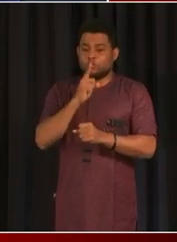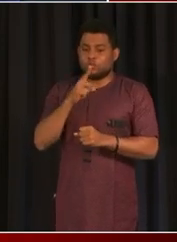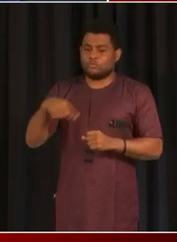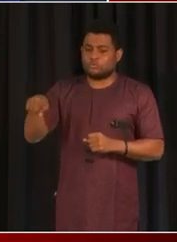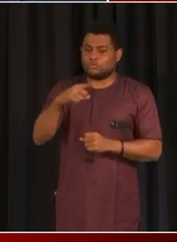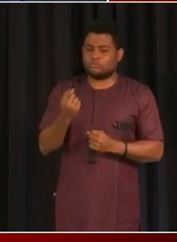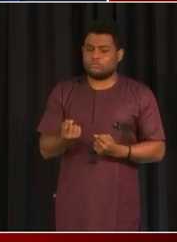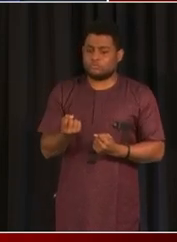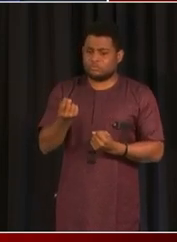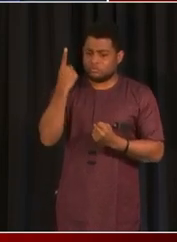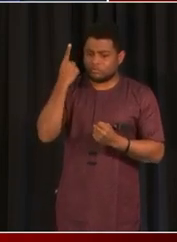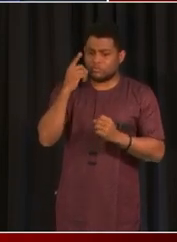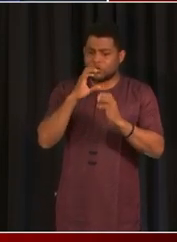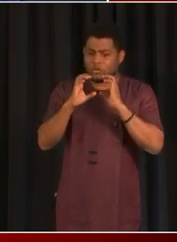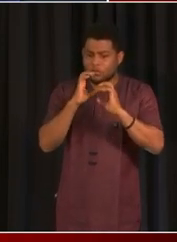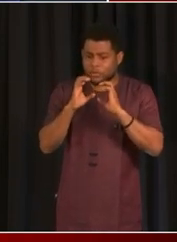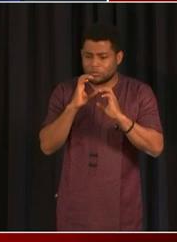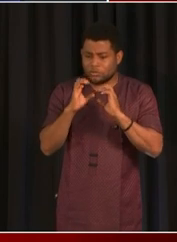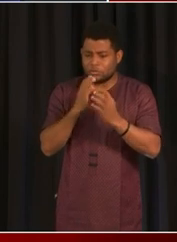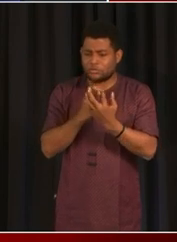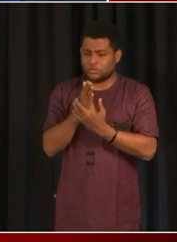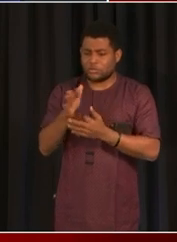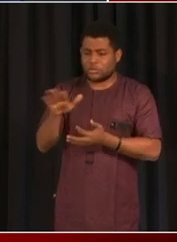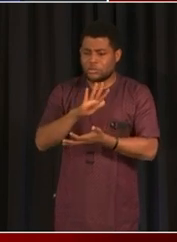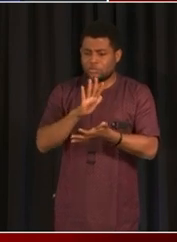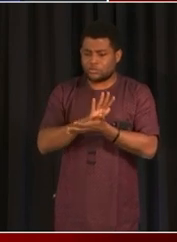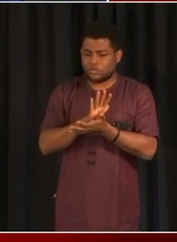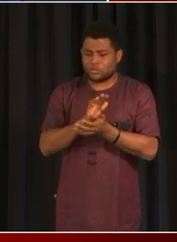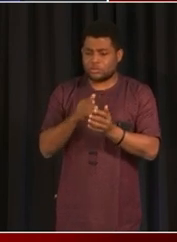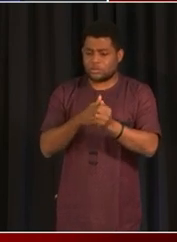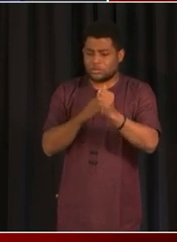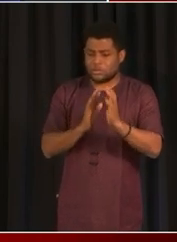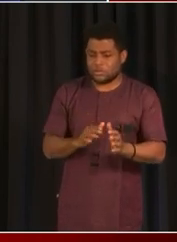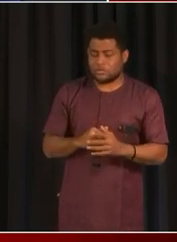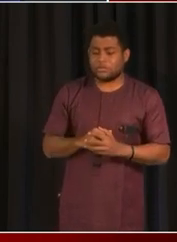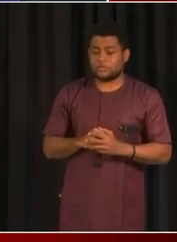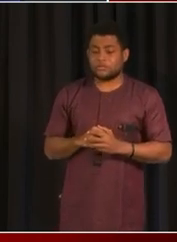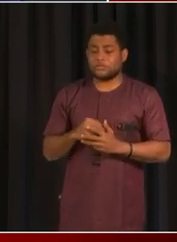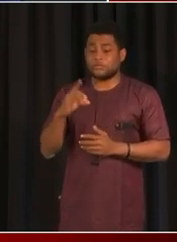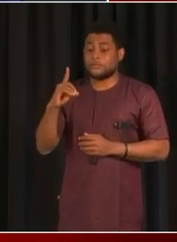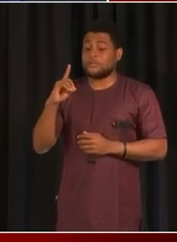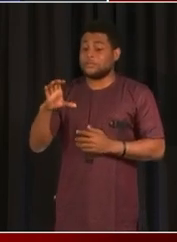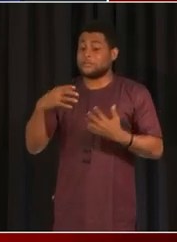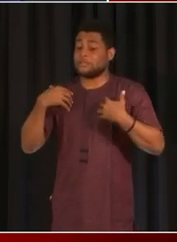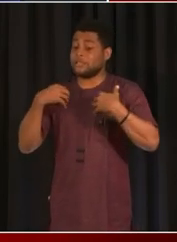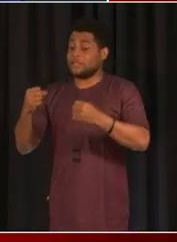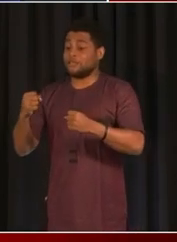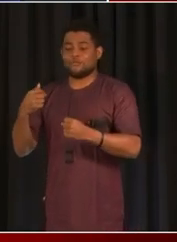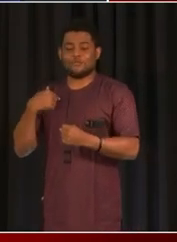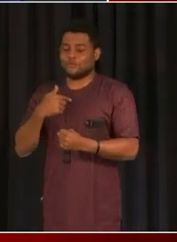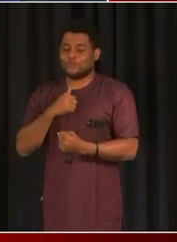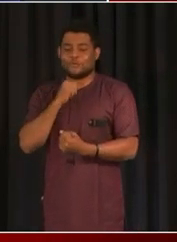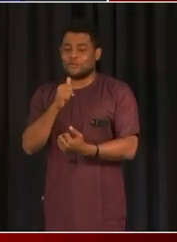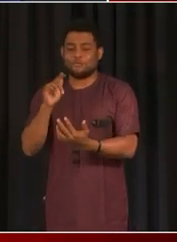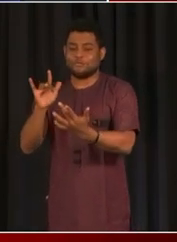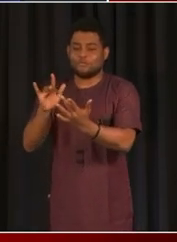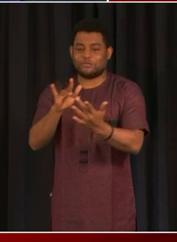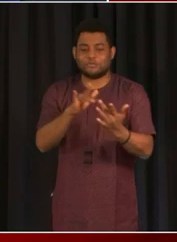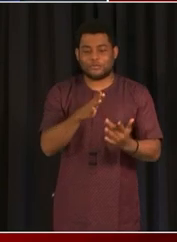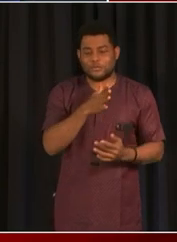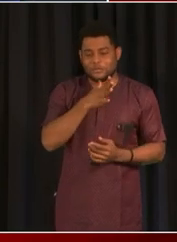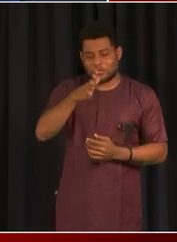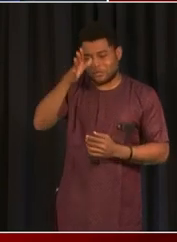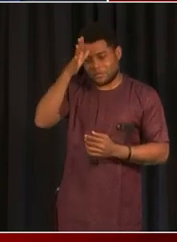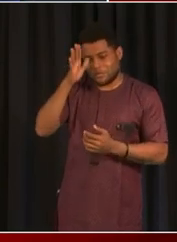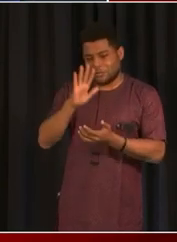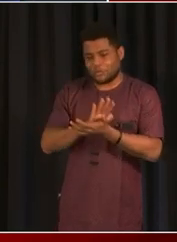of communication will be from their school leaders. DC Health does not reach out to parent or